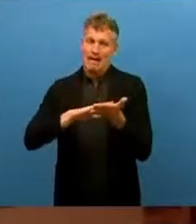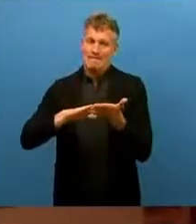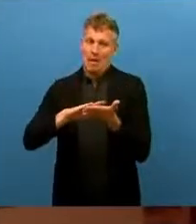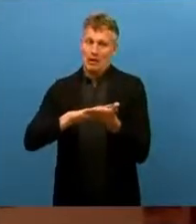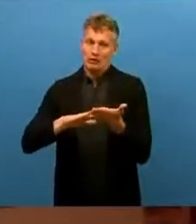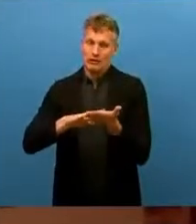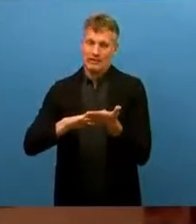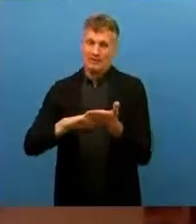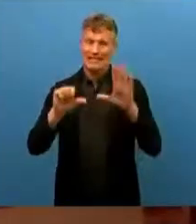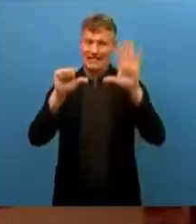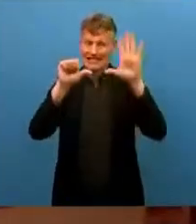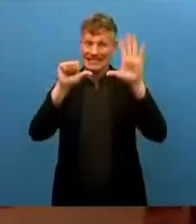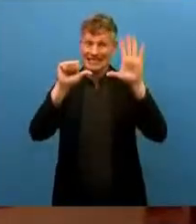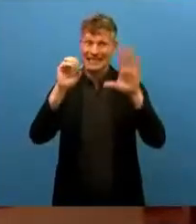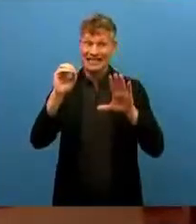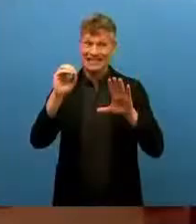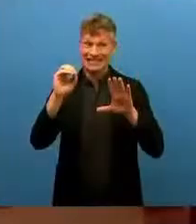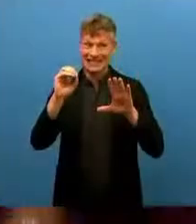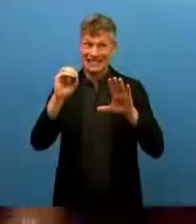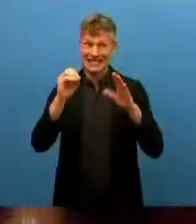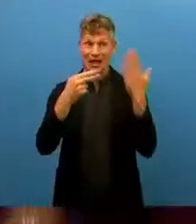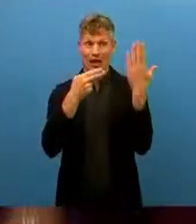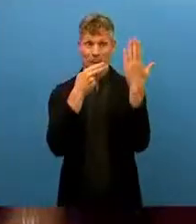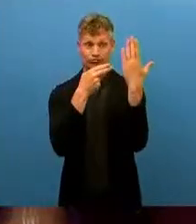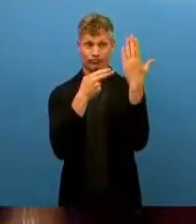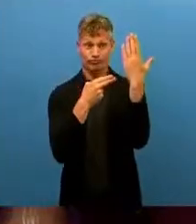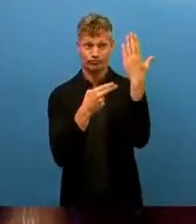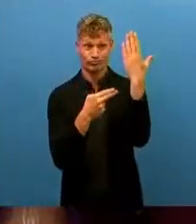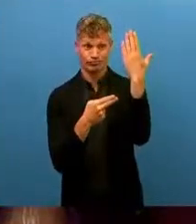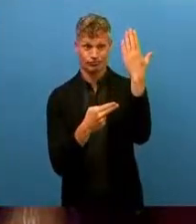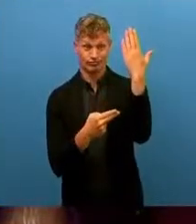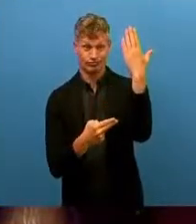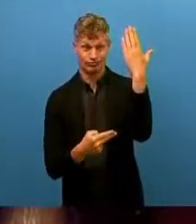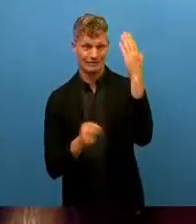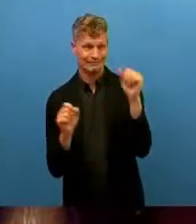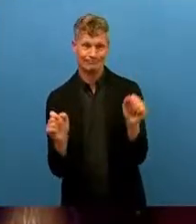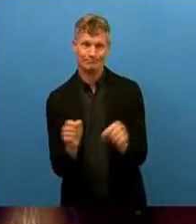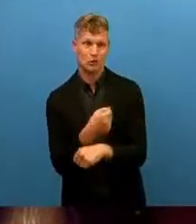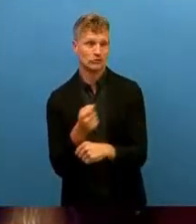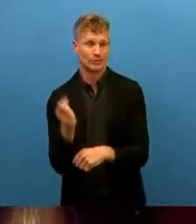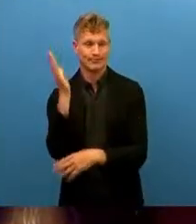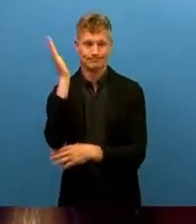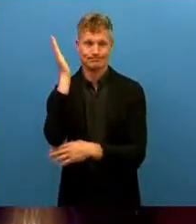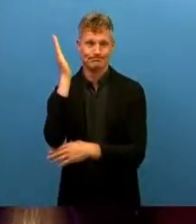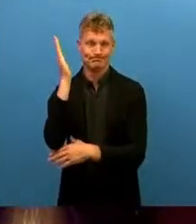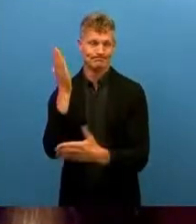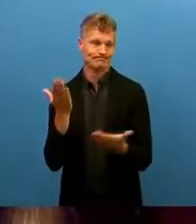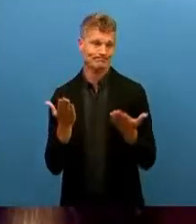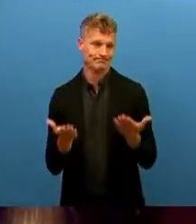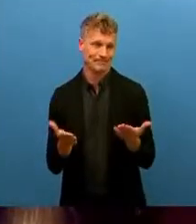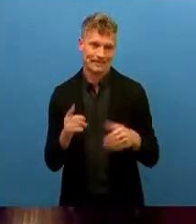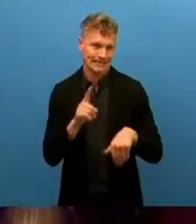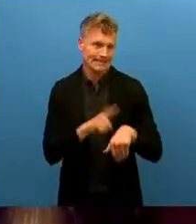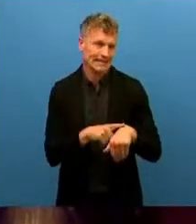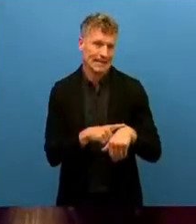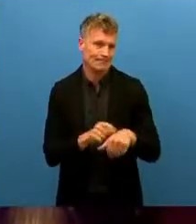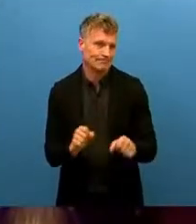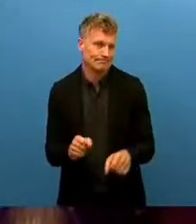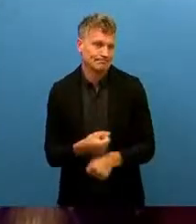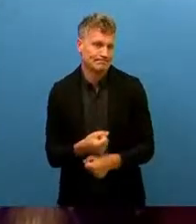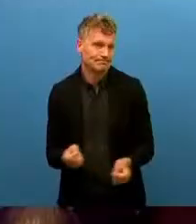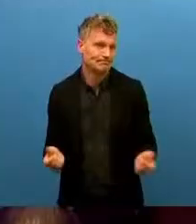60 individuals and organizations that were unable to make an intervention, but because this is